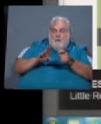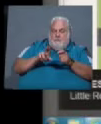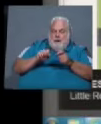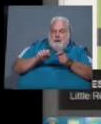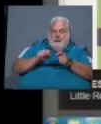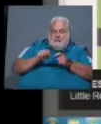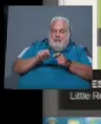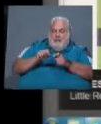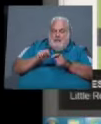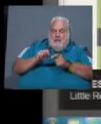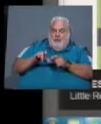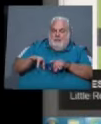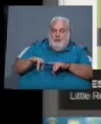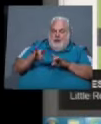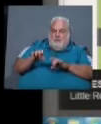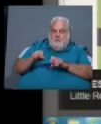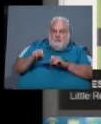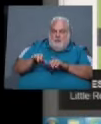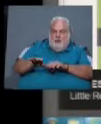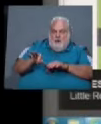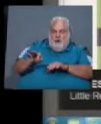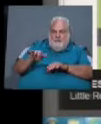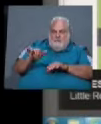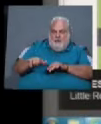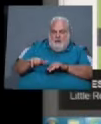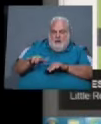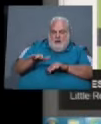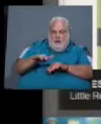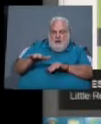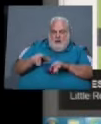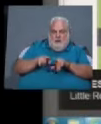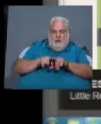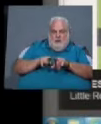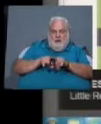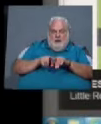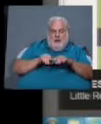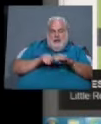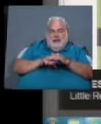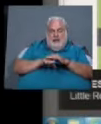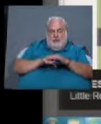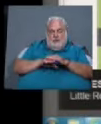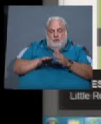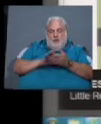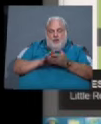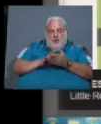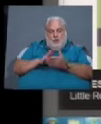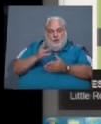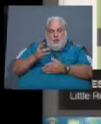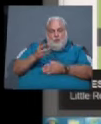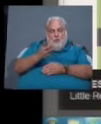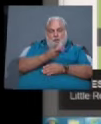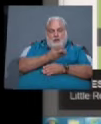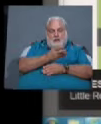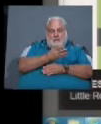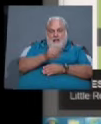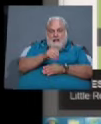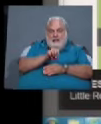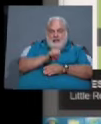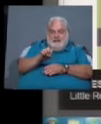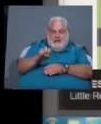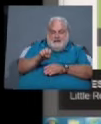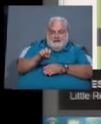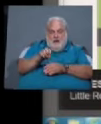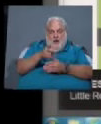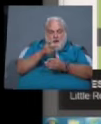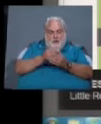drop-off at that side as well. Entry to the school will be provided on the west side and on the east side,